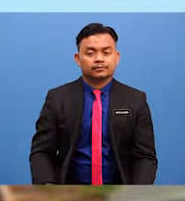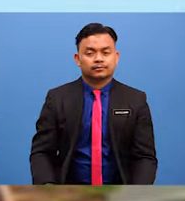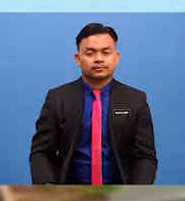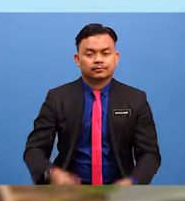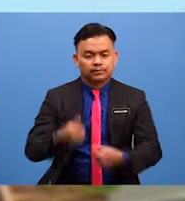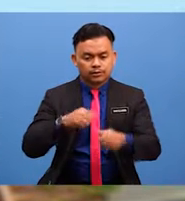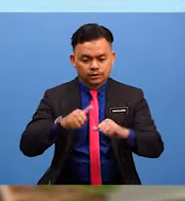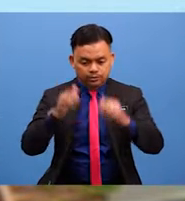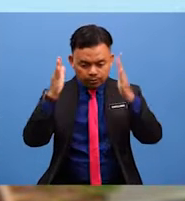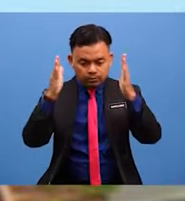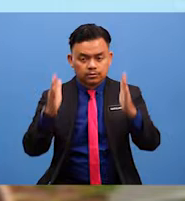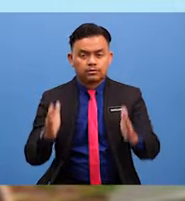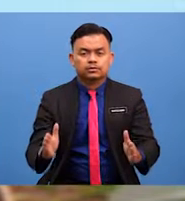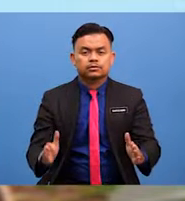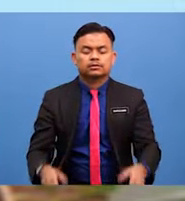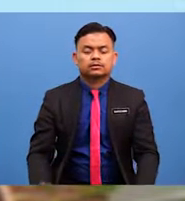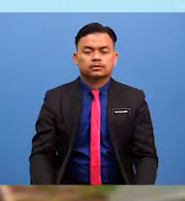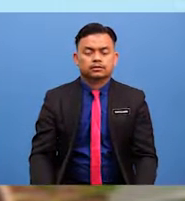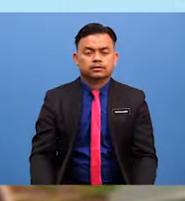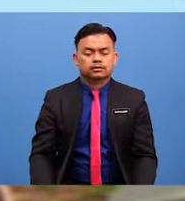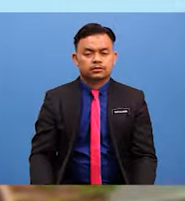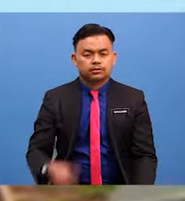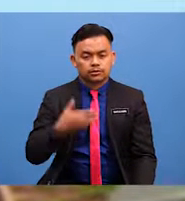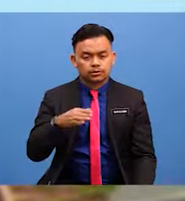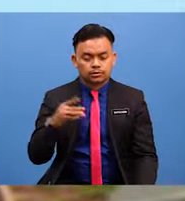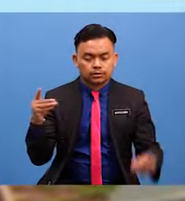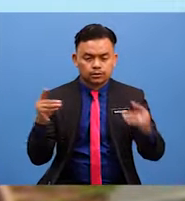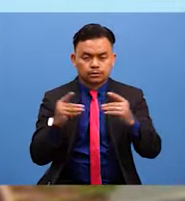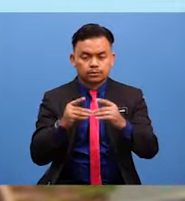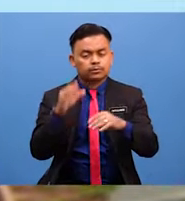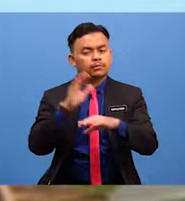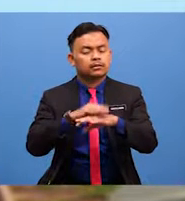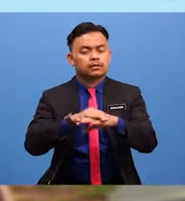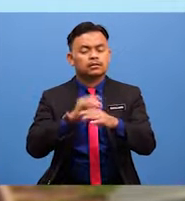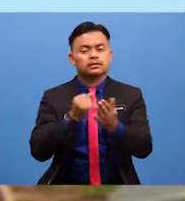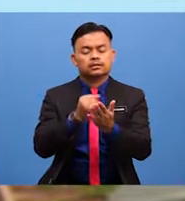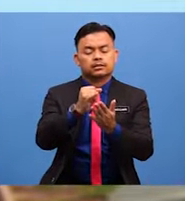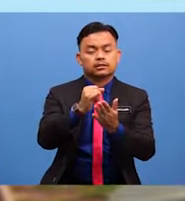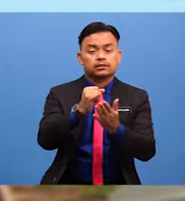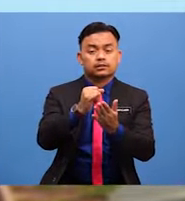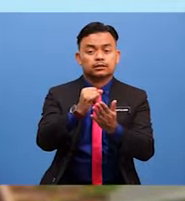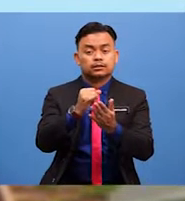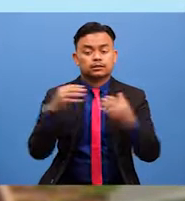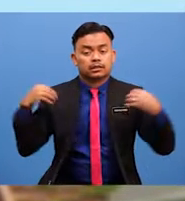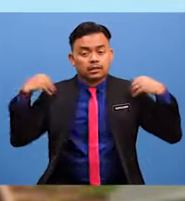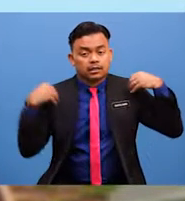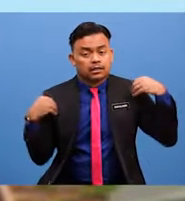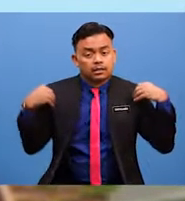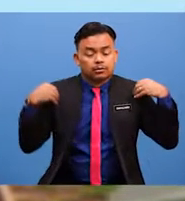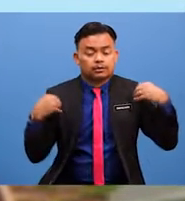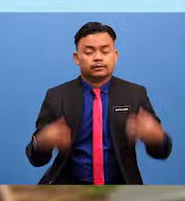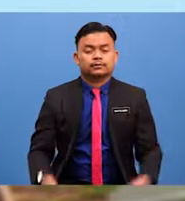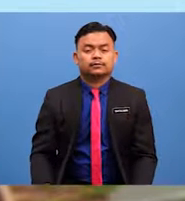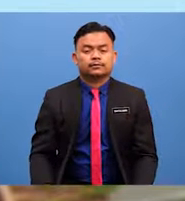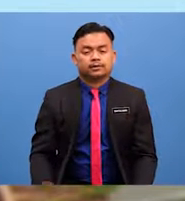Scientists track a wide variety of animals, from butterflies to great white shark. In order to study